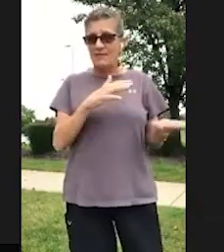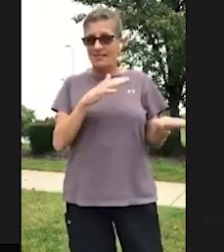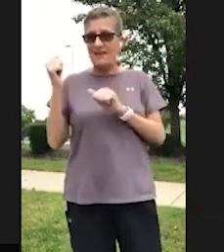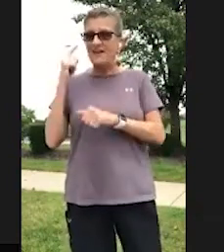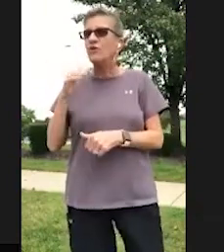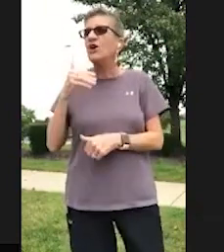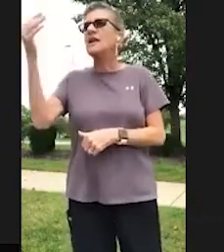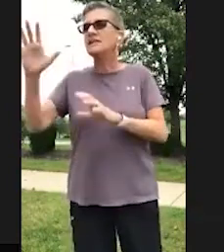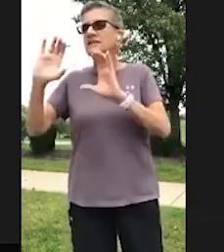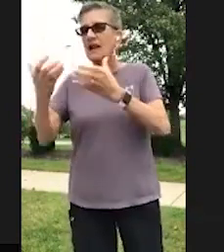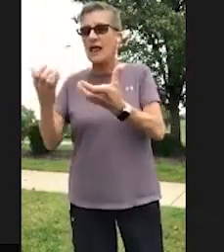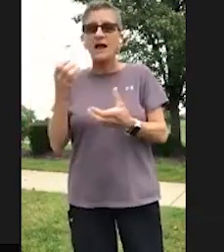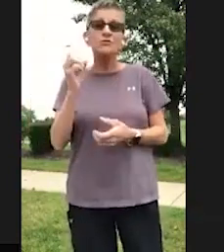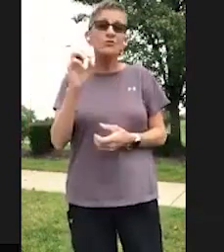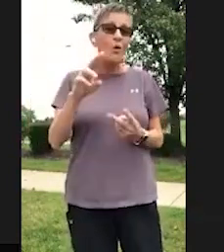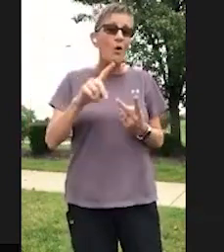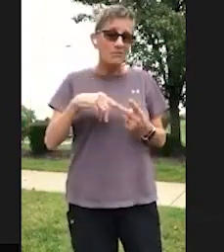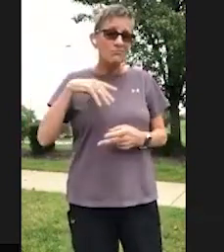home.